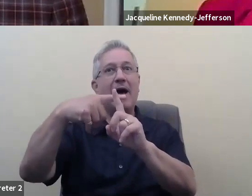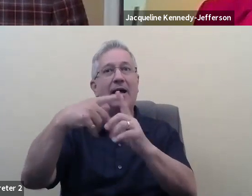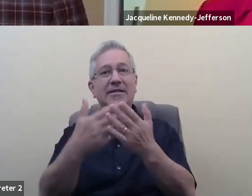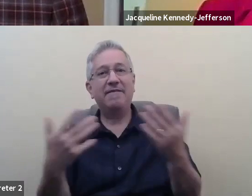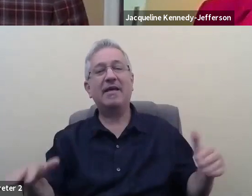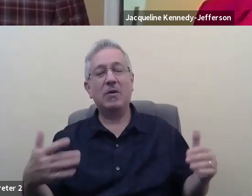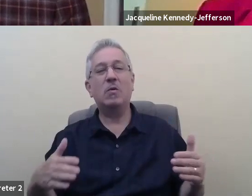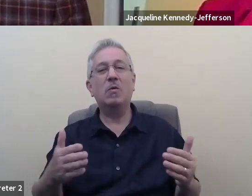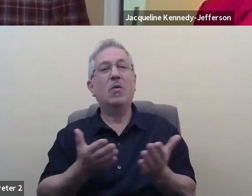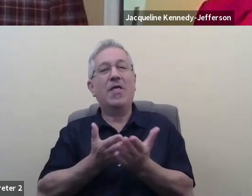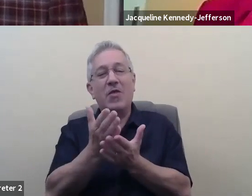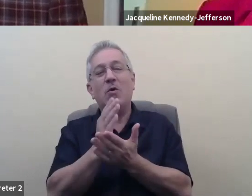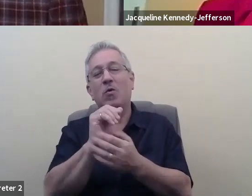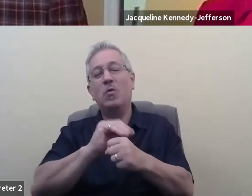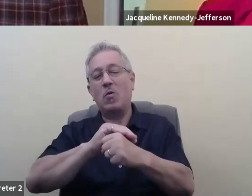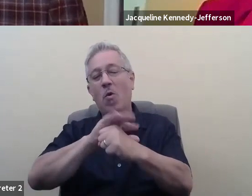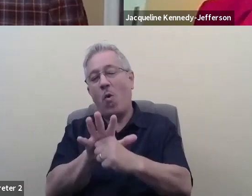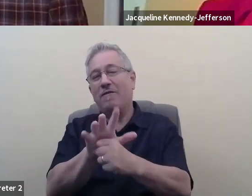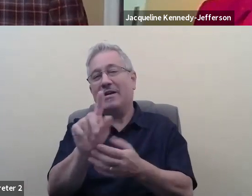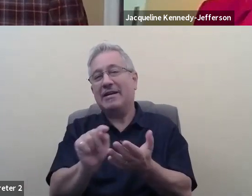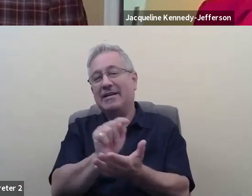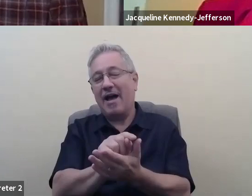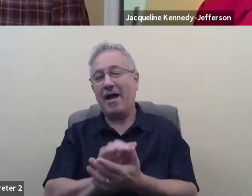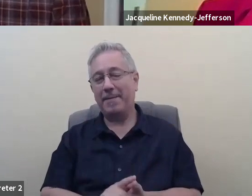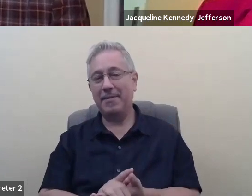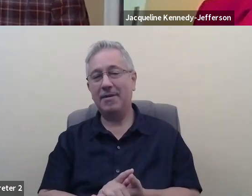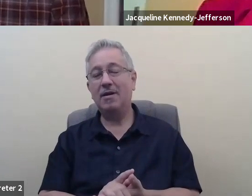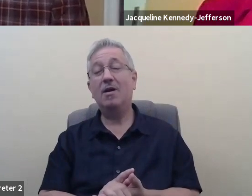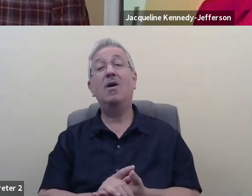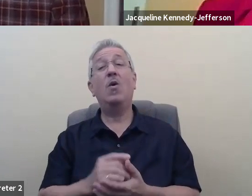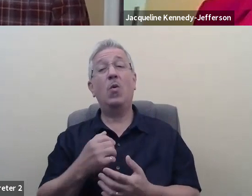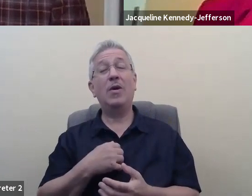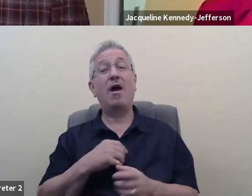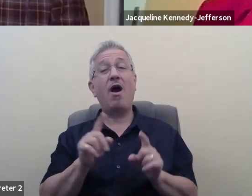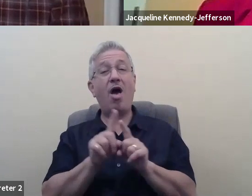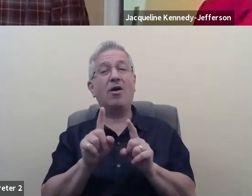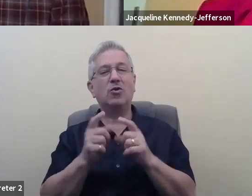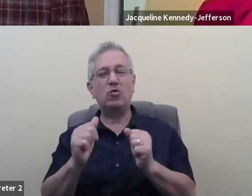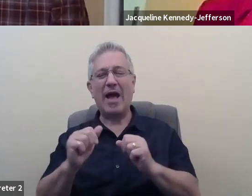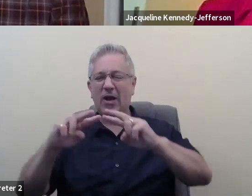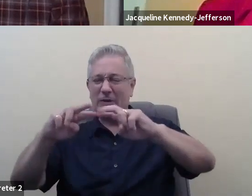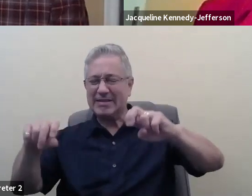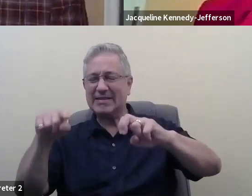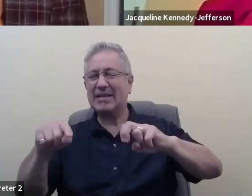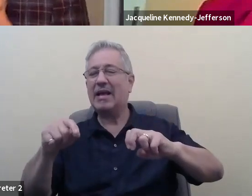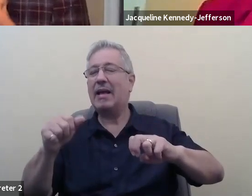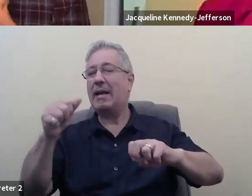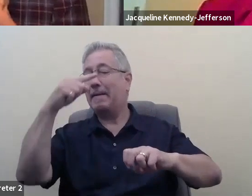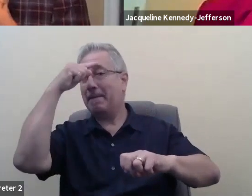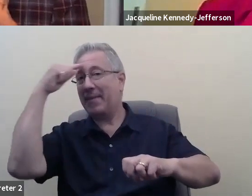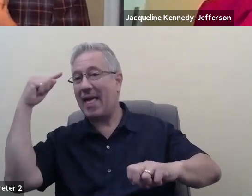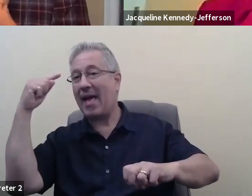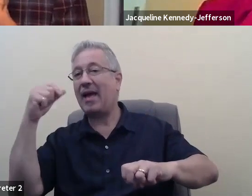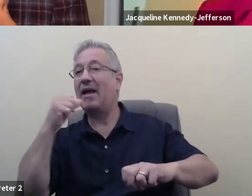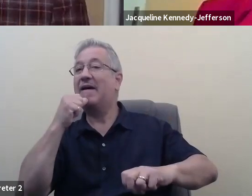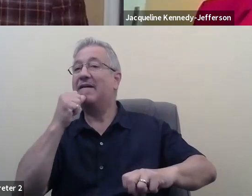COVID. Another thing that they did was they looked at the Black female mental health. And so there was a series that they created around that,